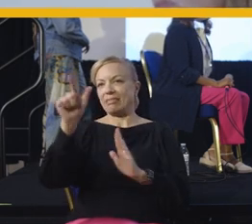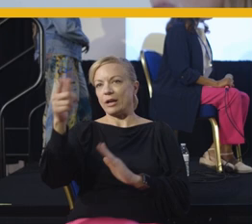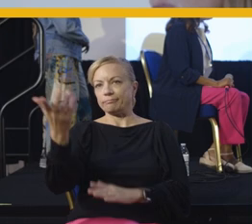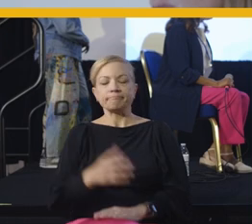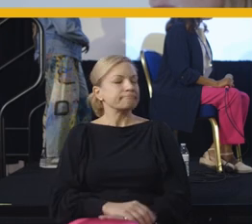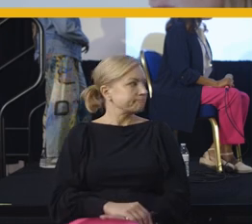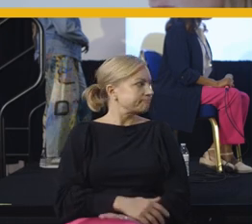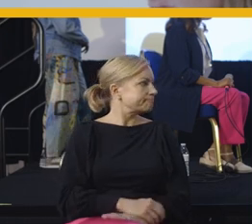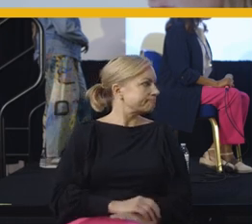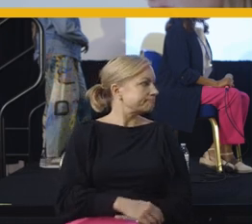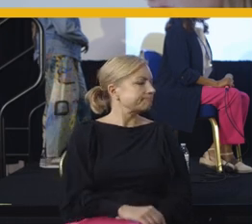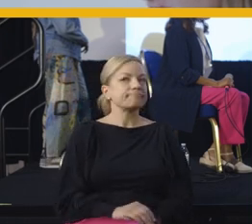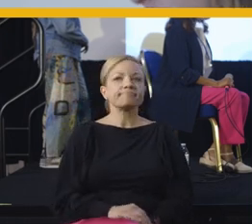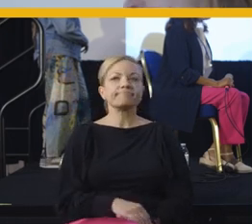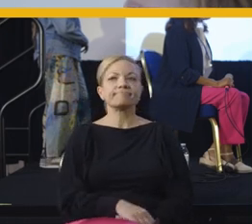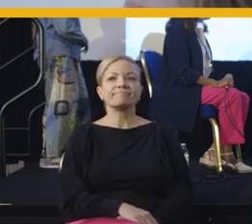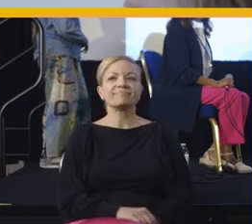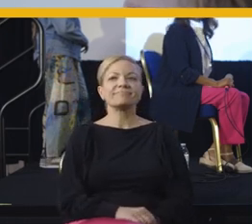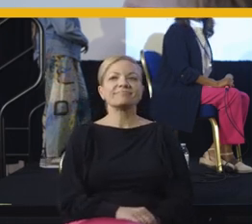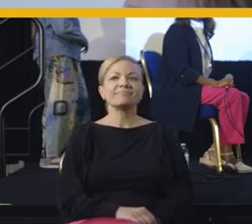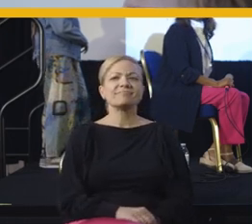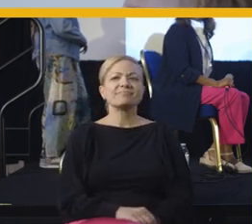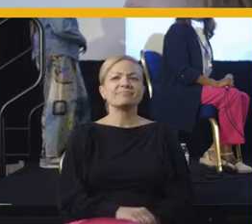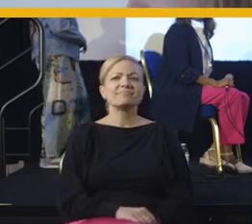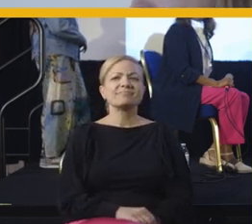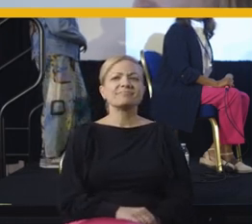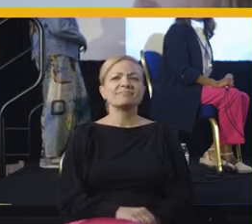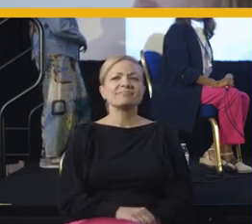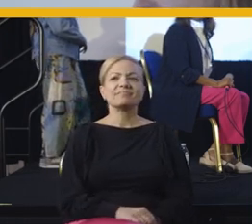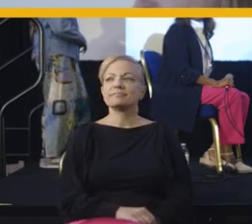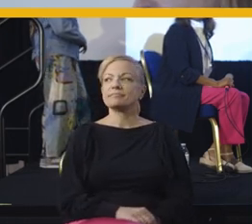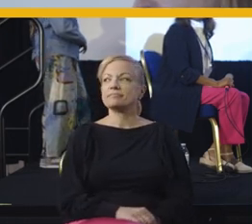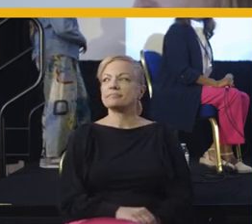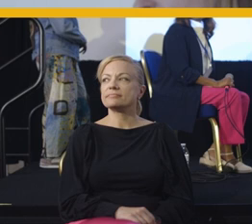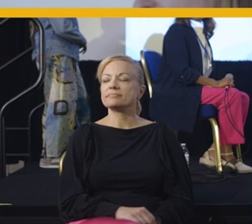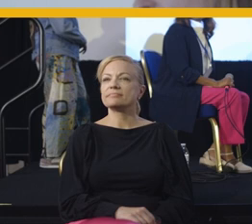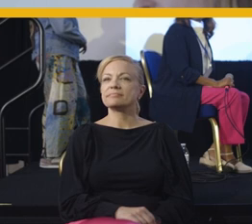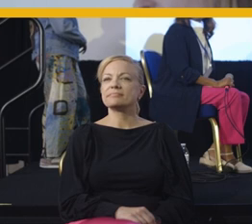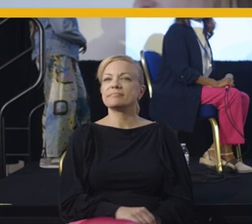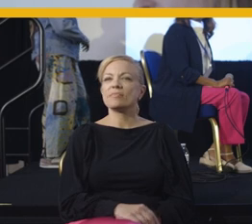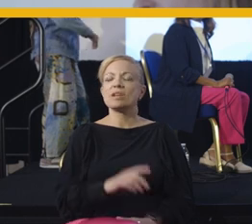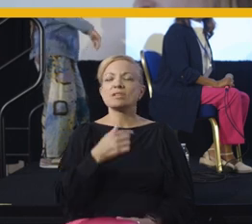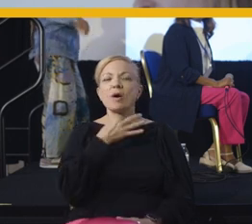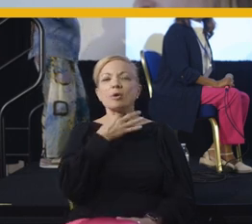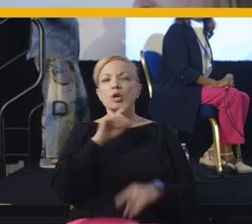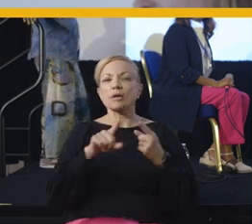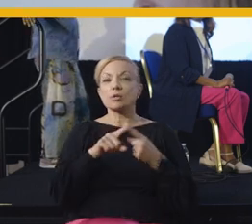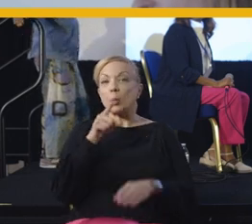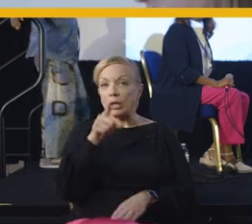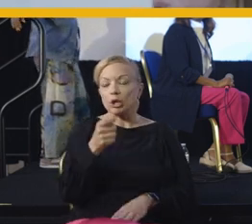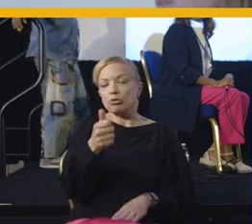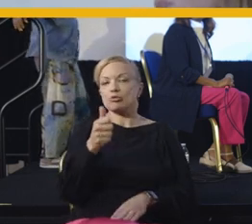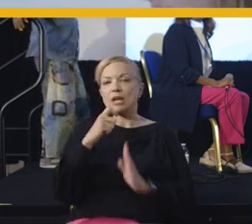don't know how detailed you're looking to get it. Well, I was curious more like when you're a filmmaker, you're thinking about what platforms to really